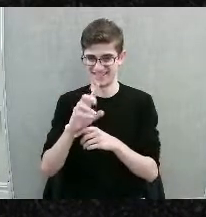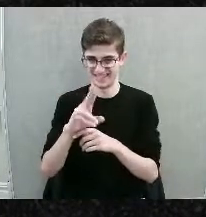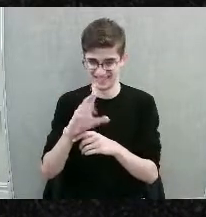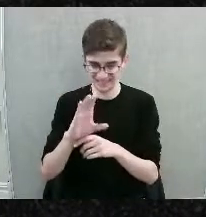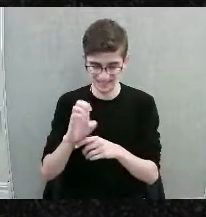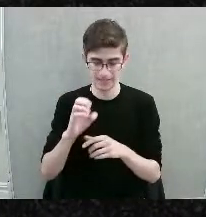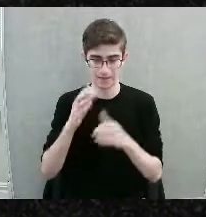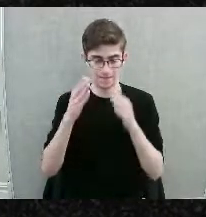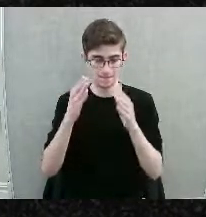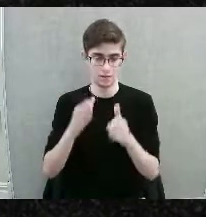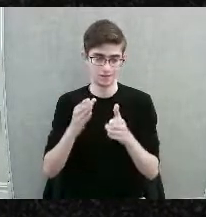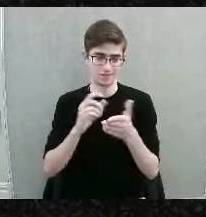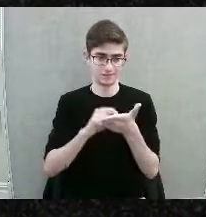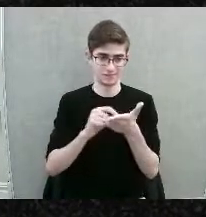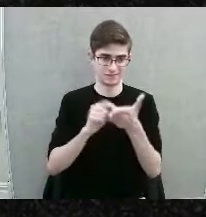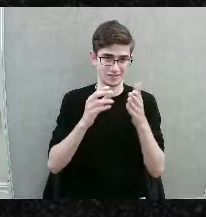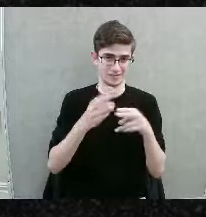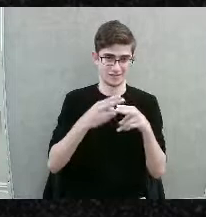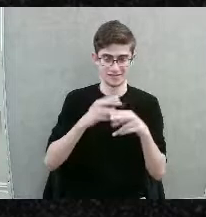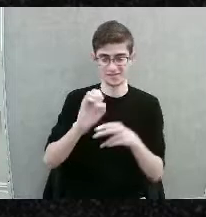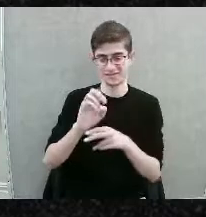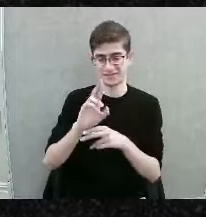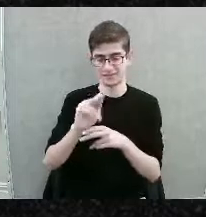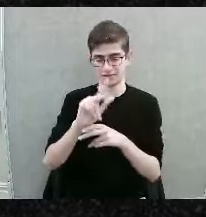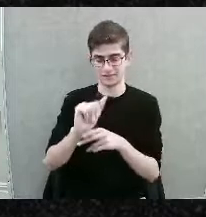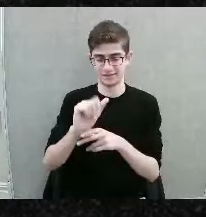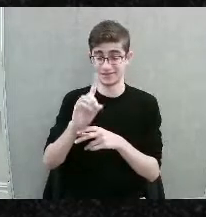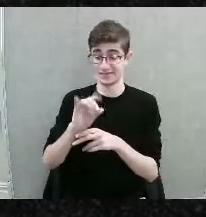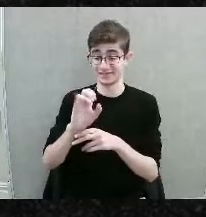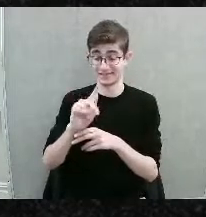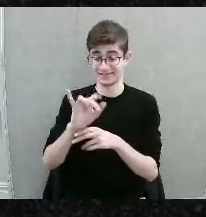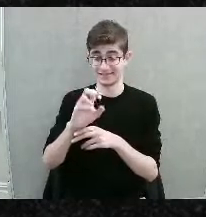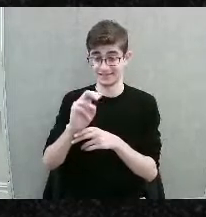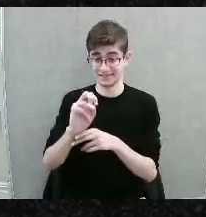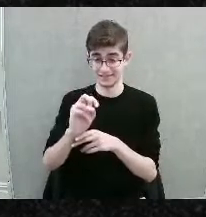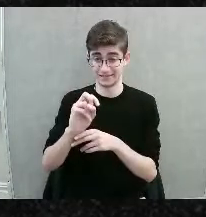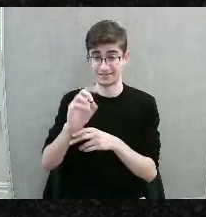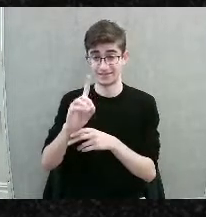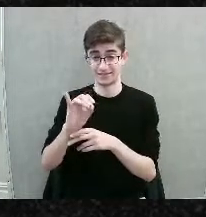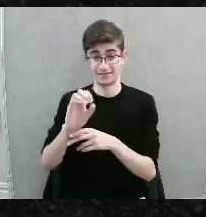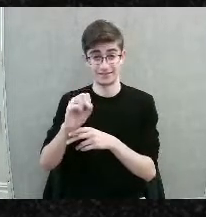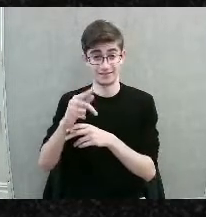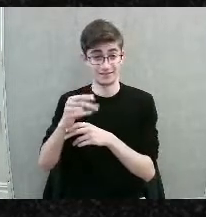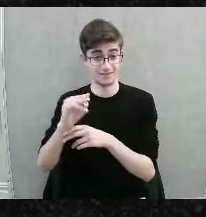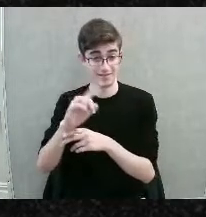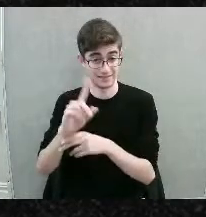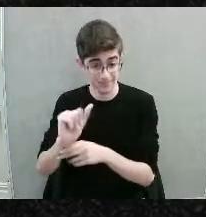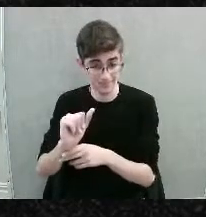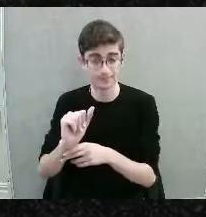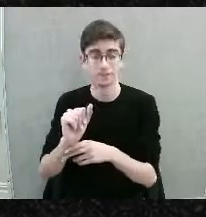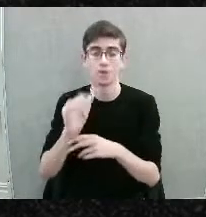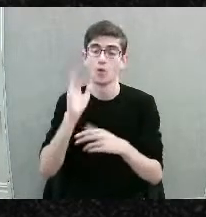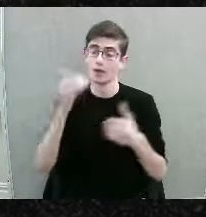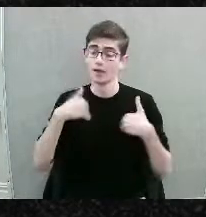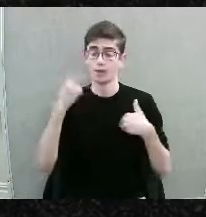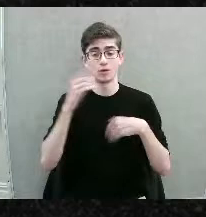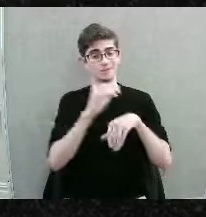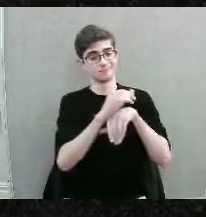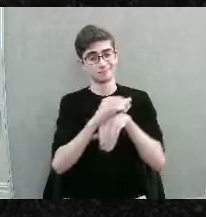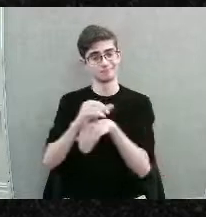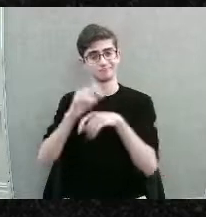position, playwright Erica Dickerson Dispenza. And we will have basically an evening that will